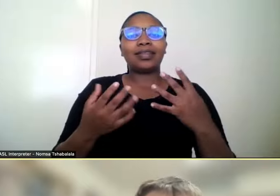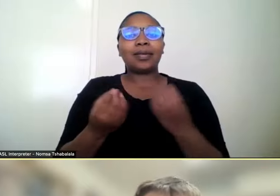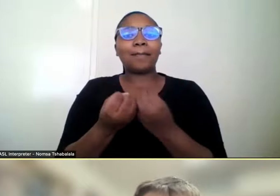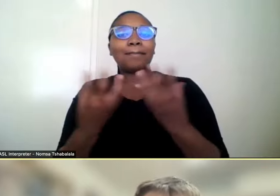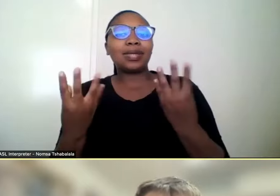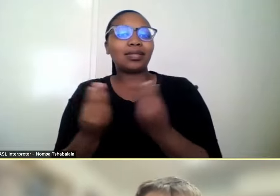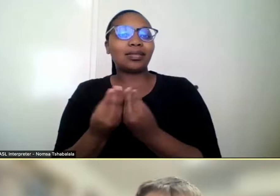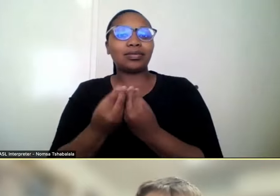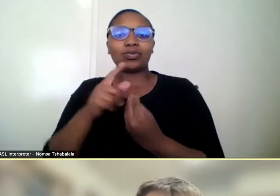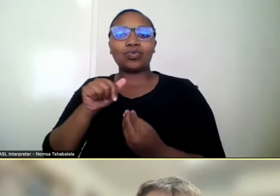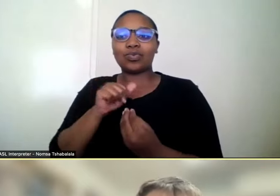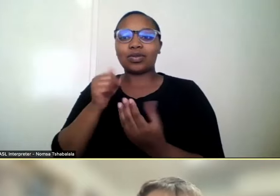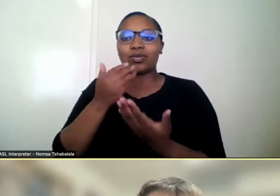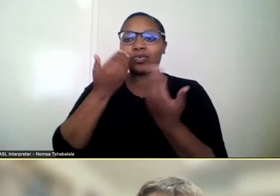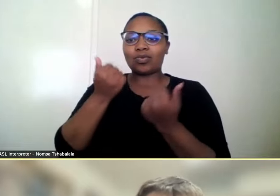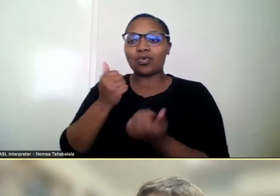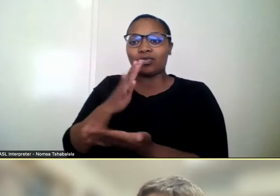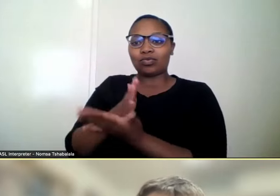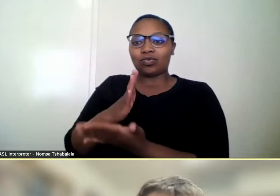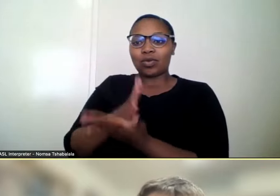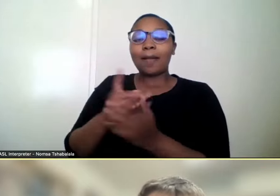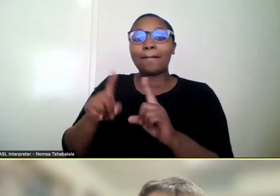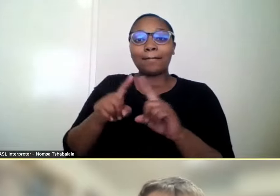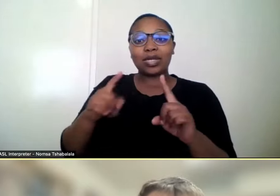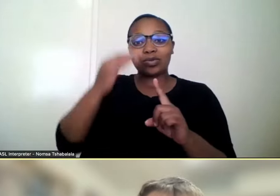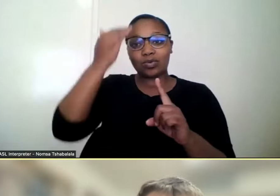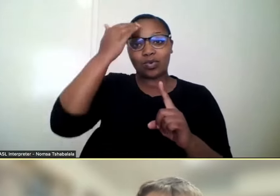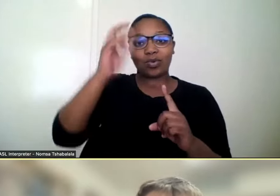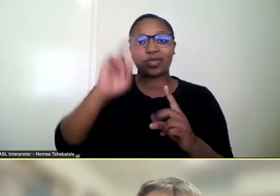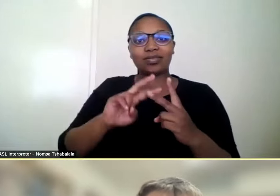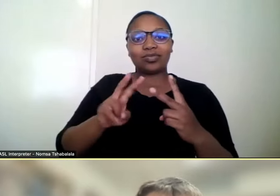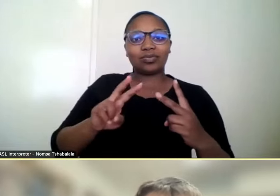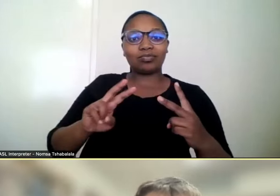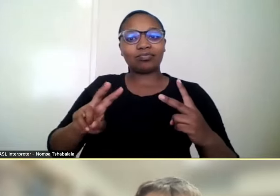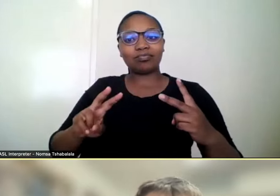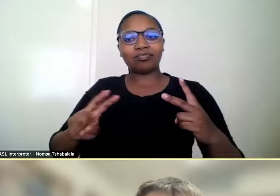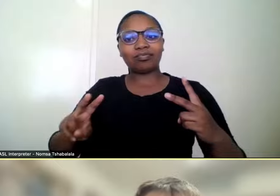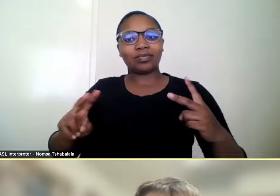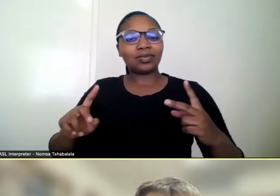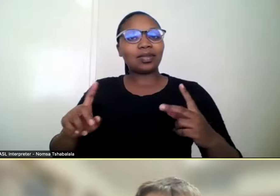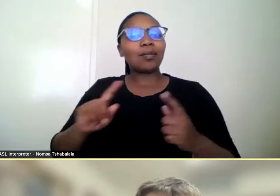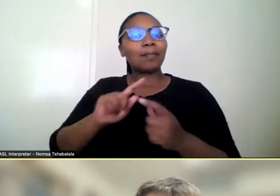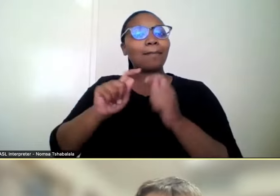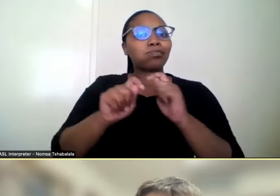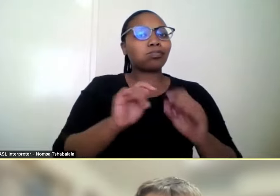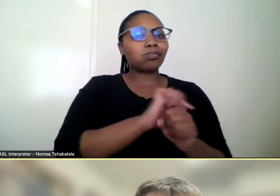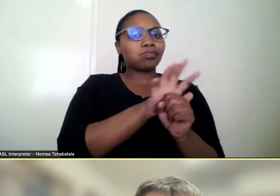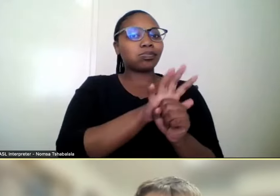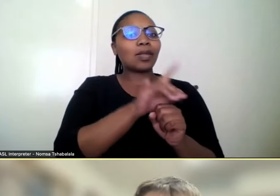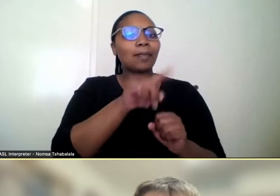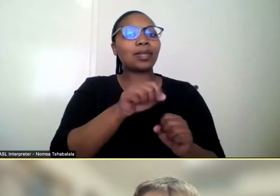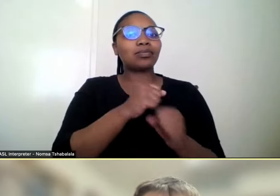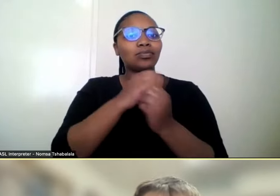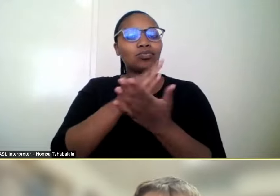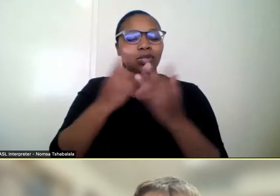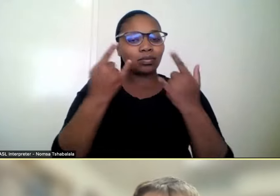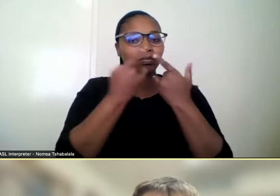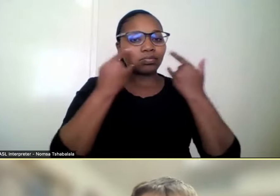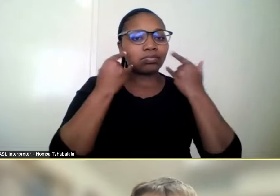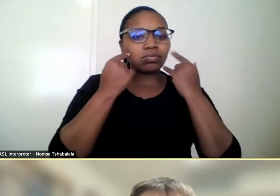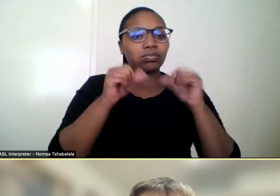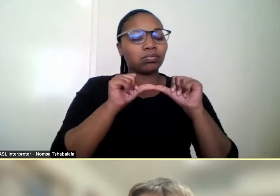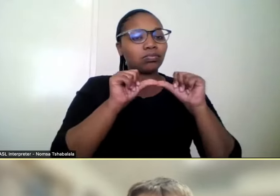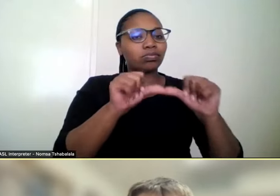know of the existing mutations, we know that we need to employ the non-pharmaceutical interventions. We know that we need to protect ourselves from